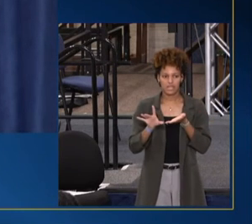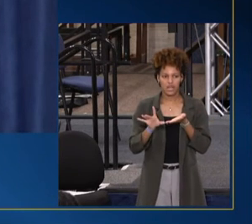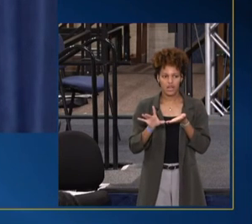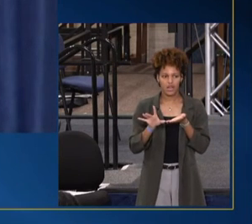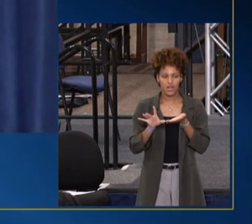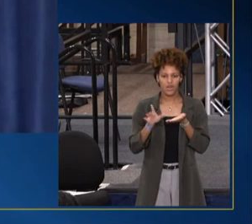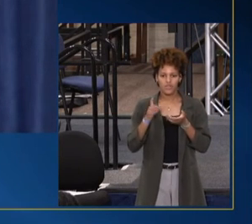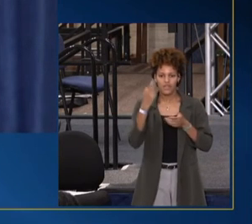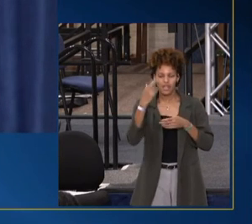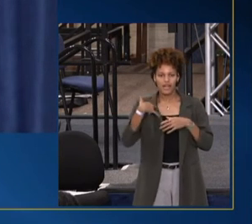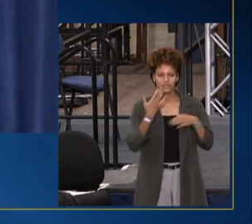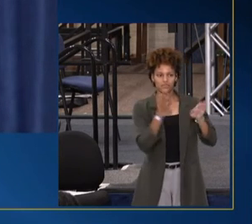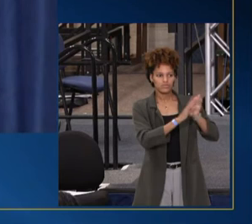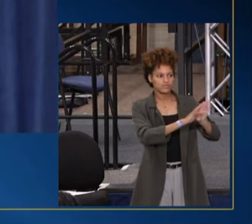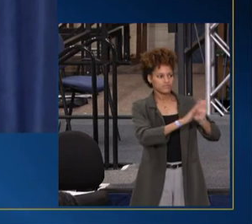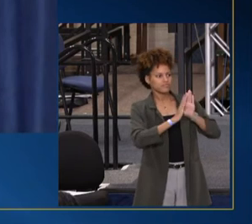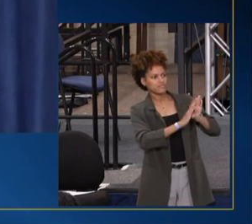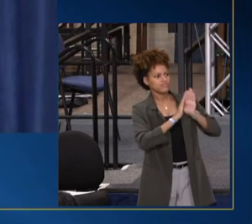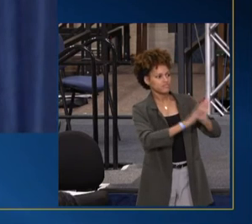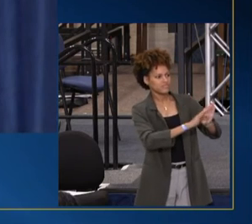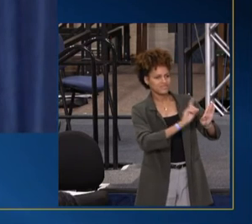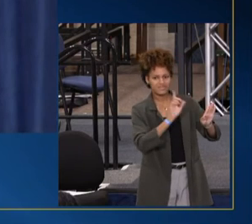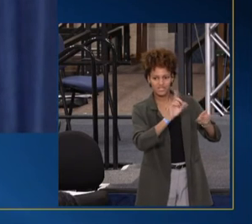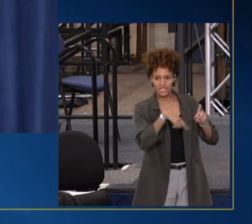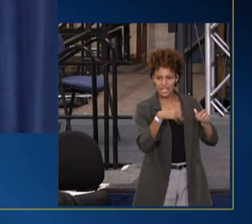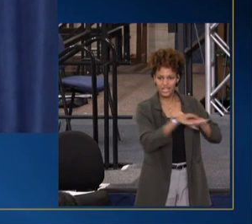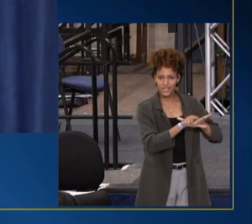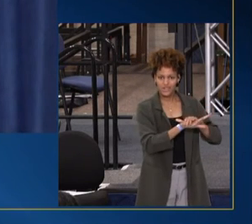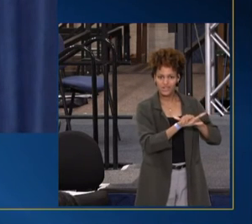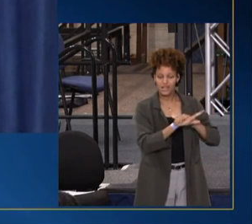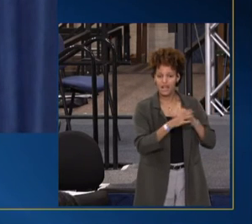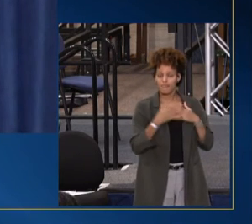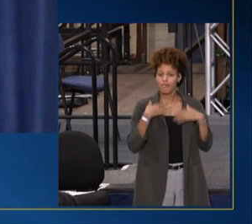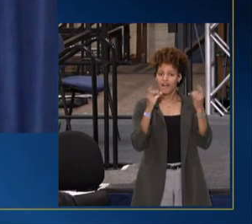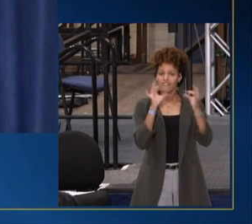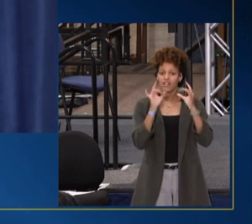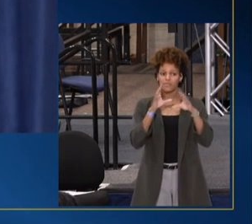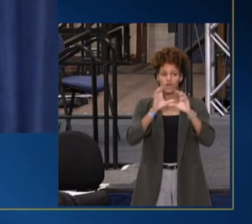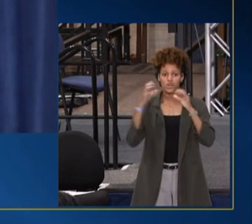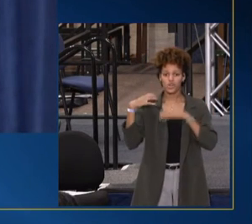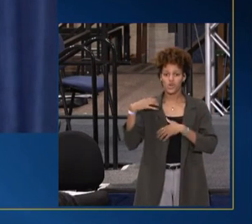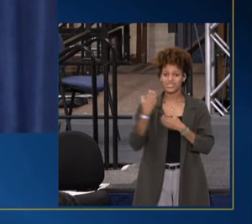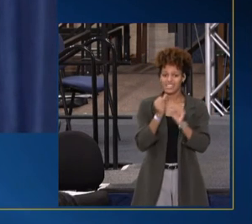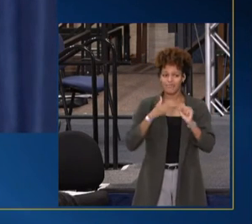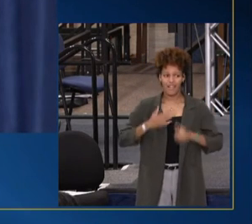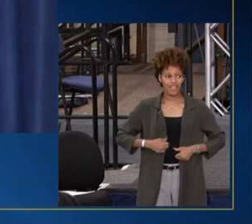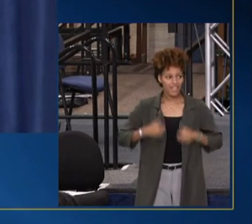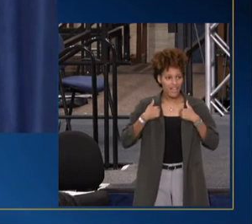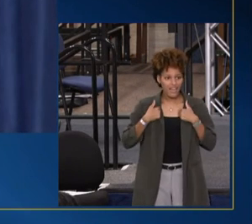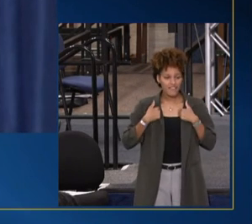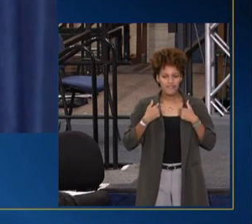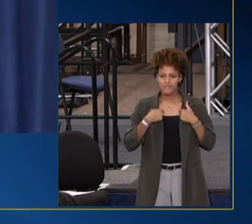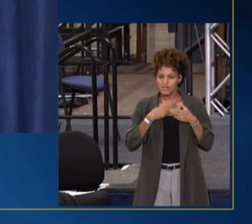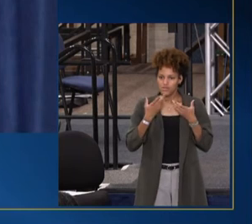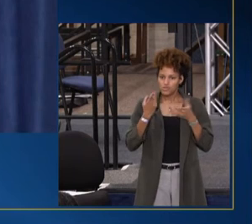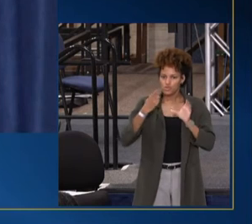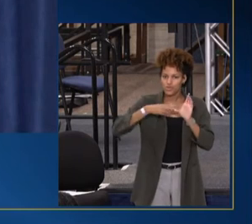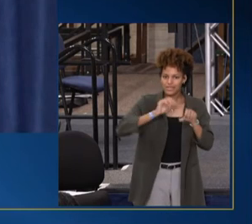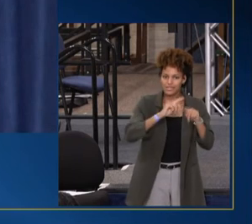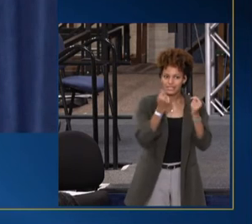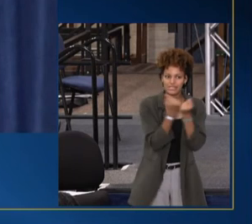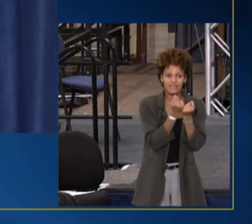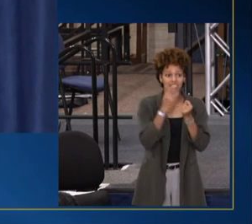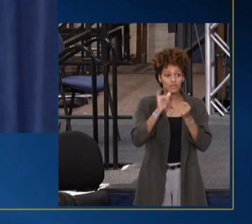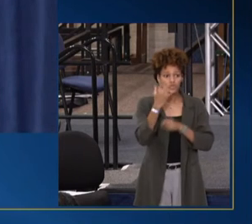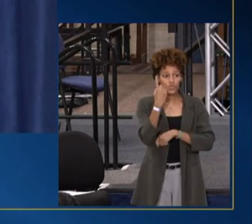the doors locked behind me, it was my volleyball coach who saved my life. And being able to be on that team gave me a reason to get up and